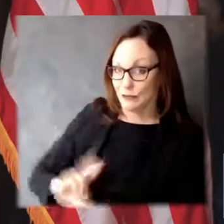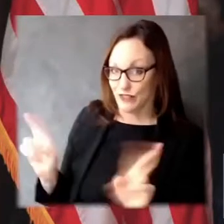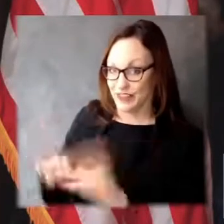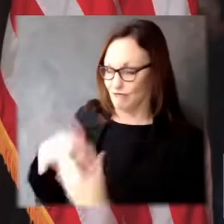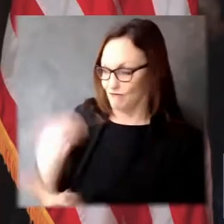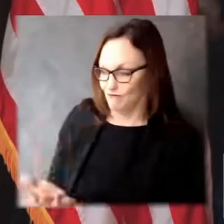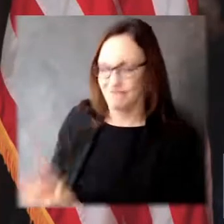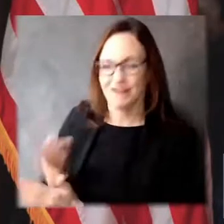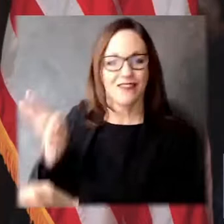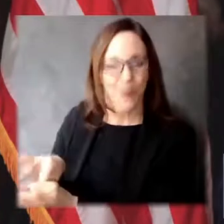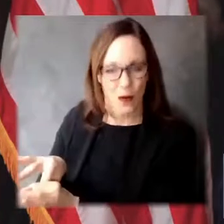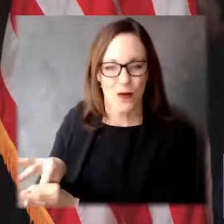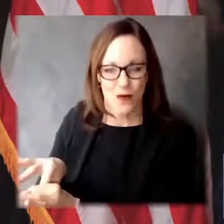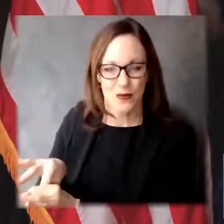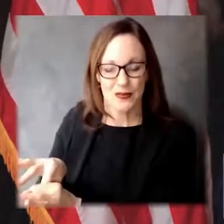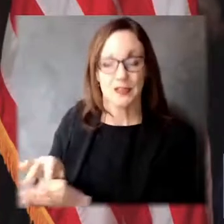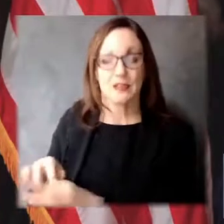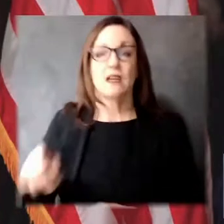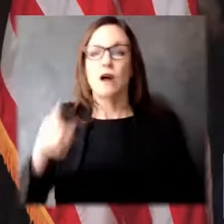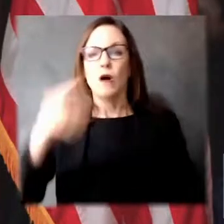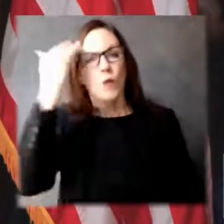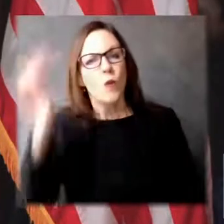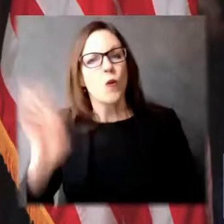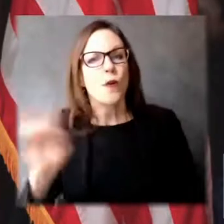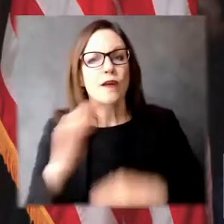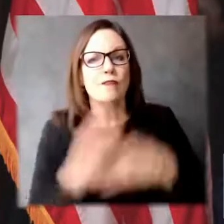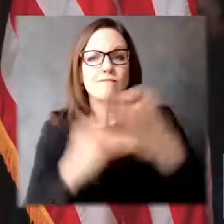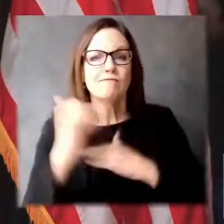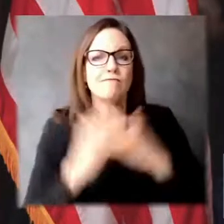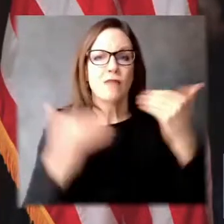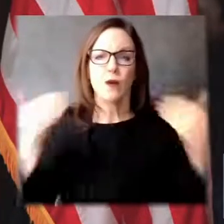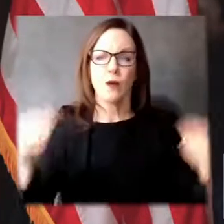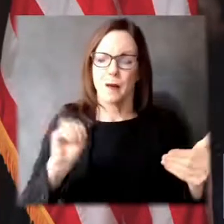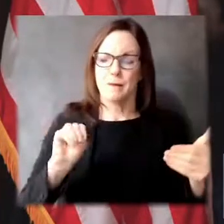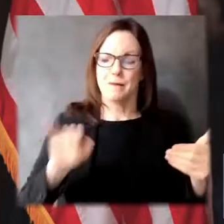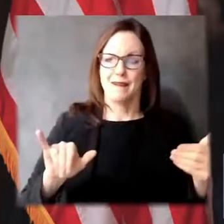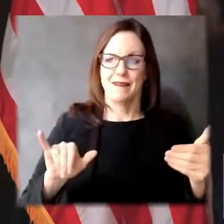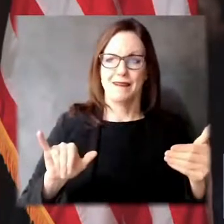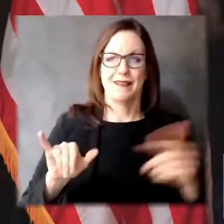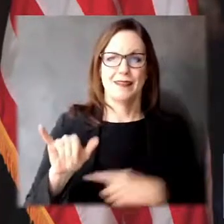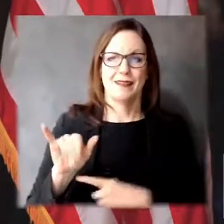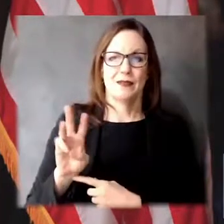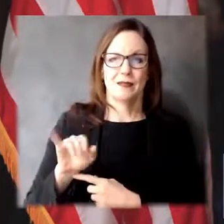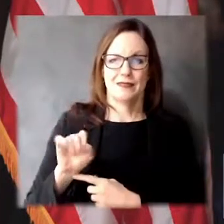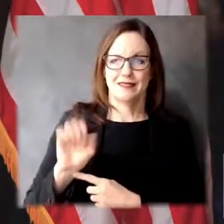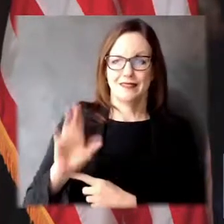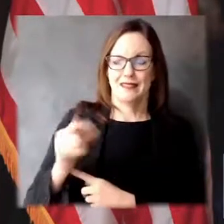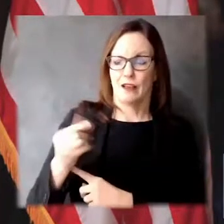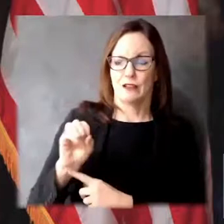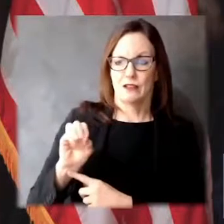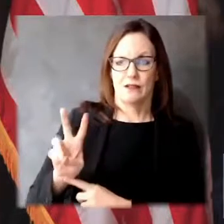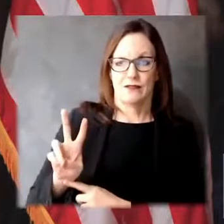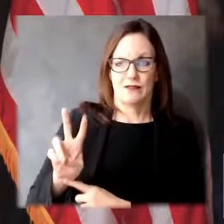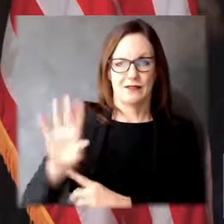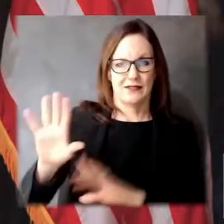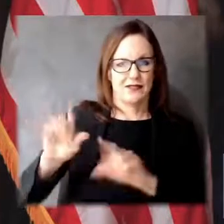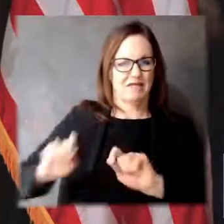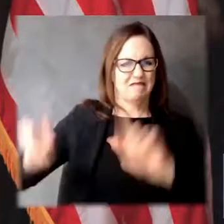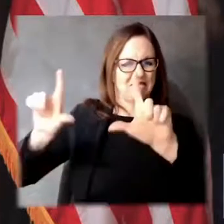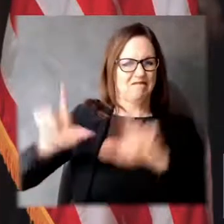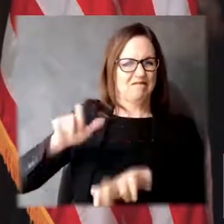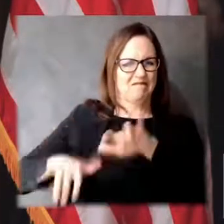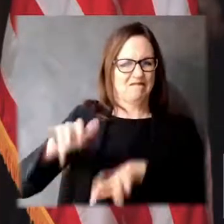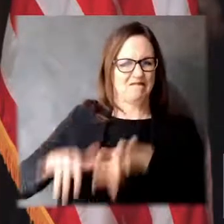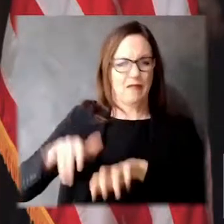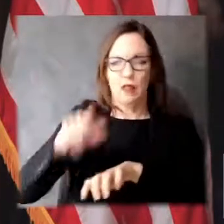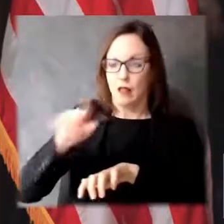myvote.wi.gov and get there right away. And remember, you just need to be in line by 8 p.m. to vote. Voting is such